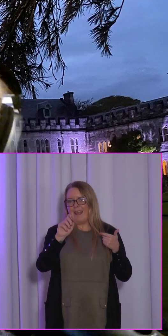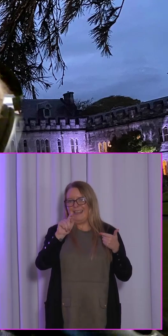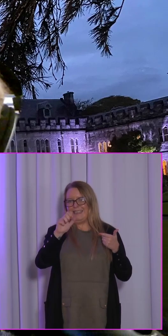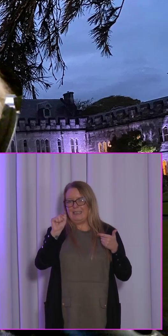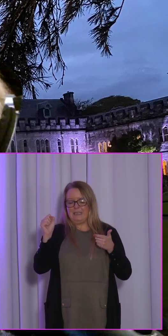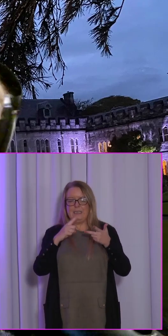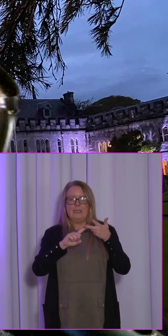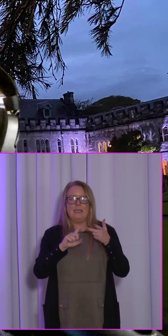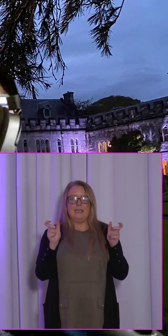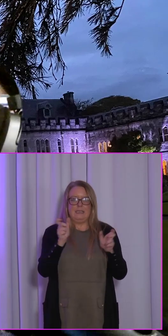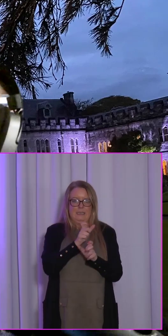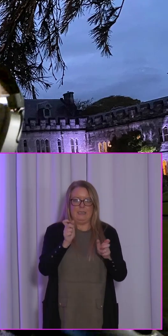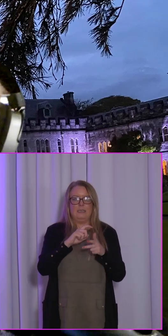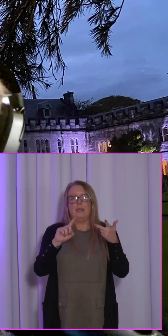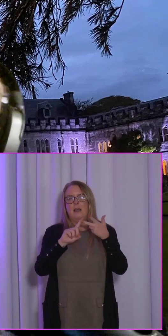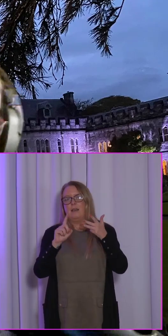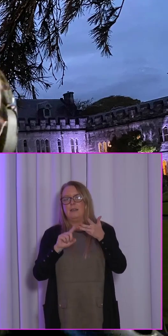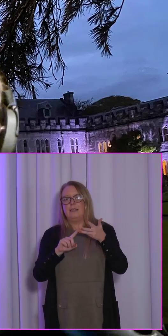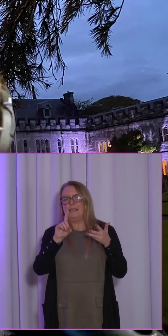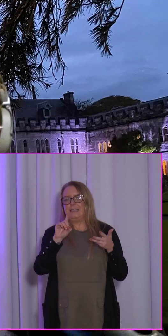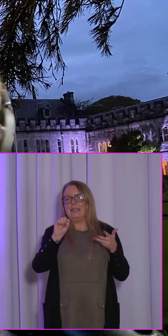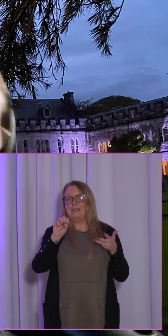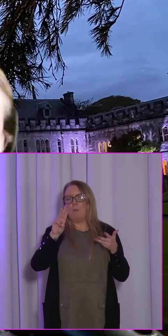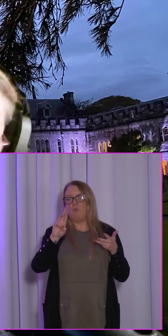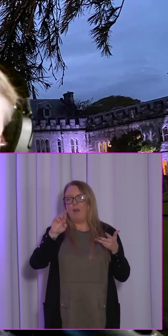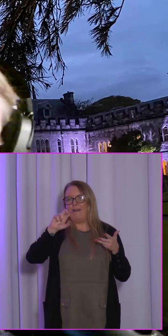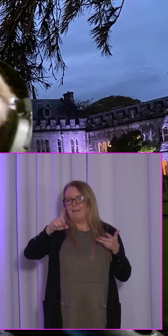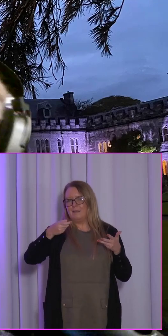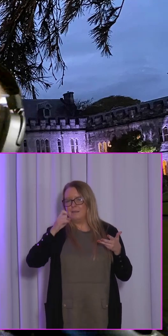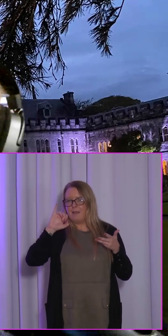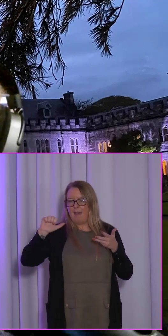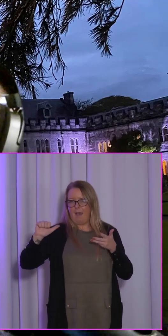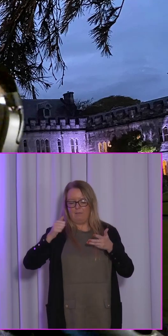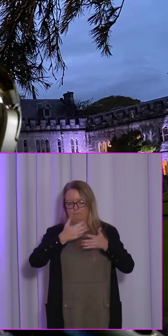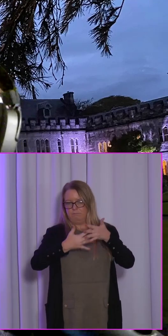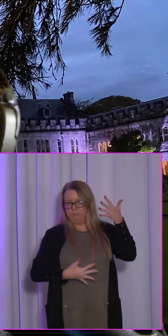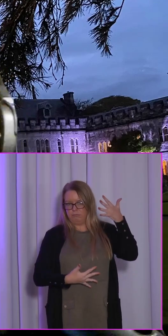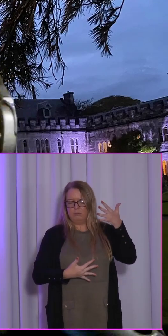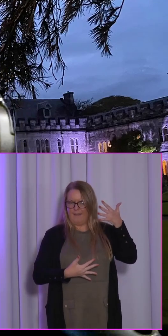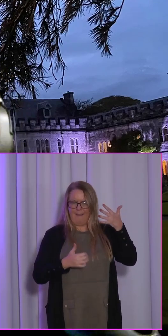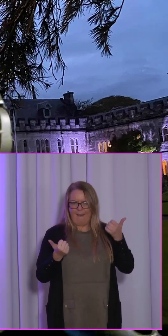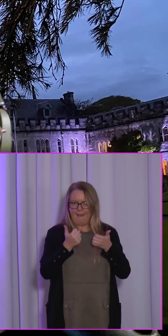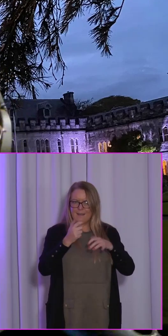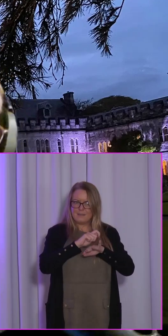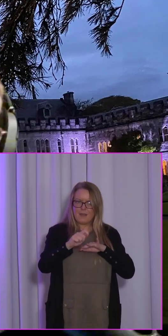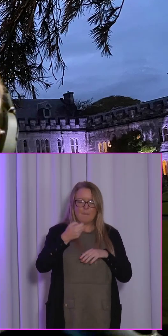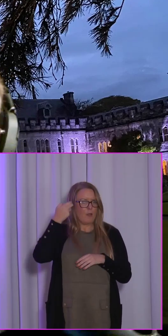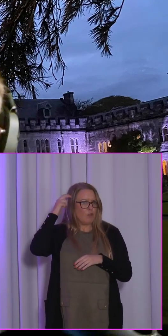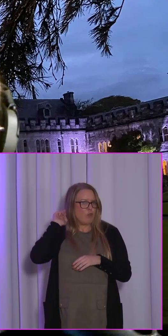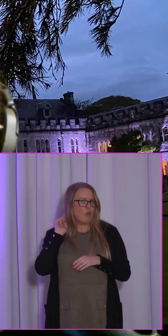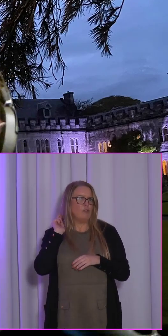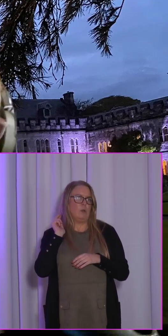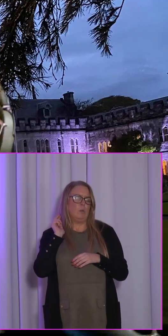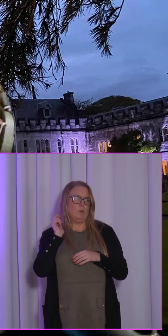dyspraxia, dyscalculia, and any kind of neurodifference is covered underneath it. And it's moving away from that idea